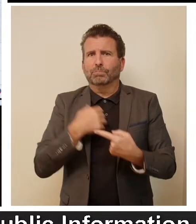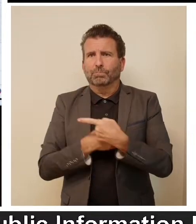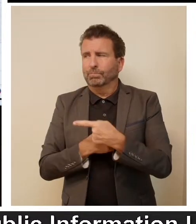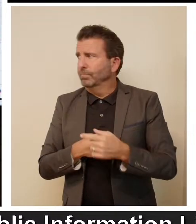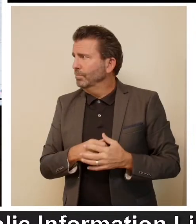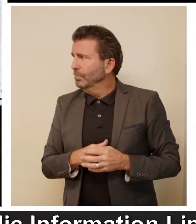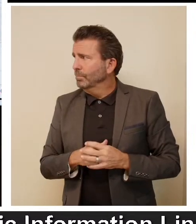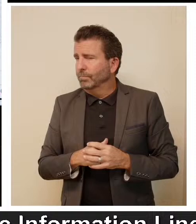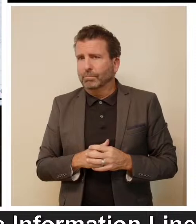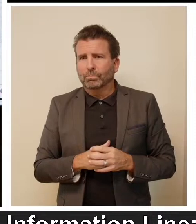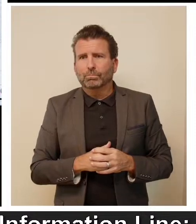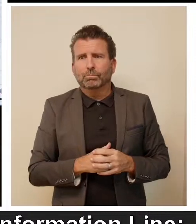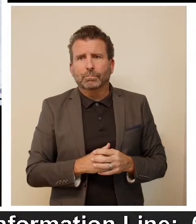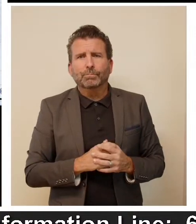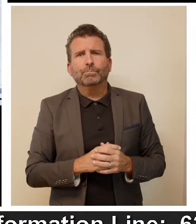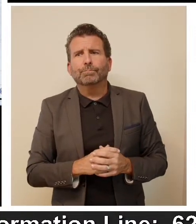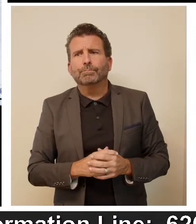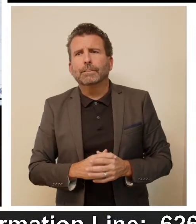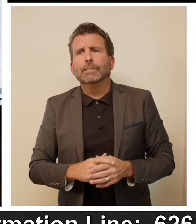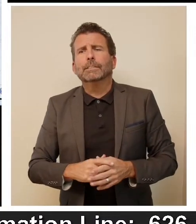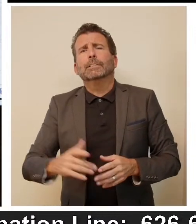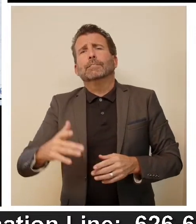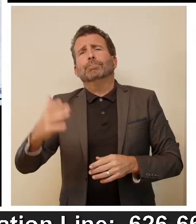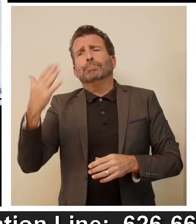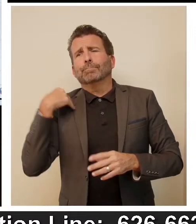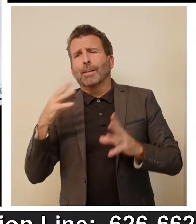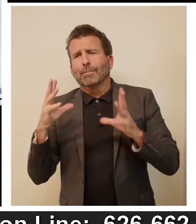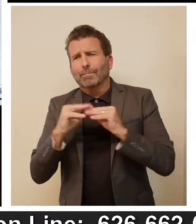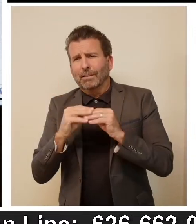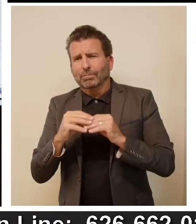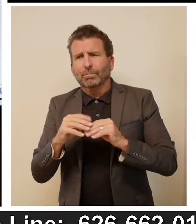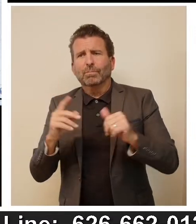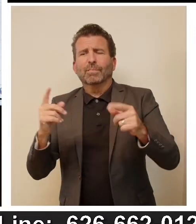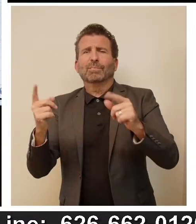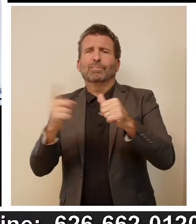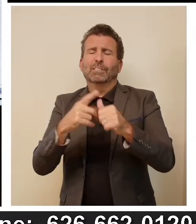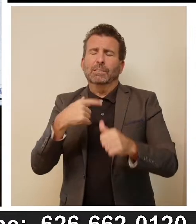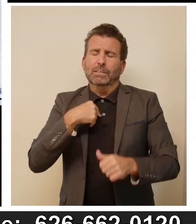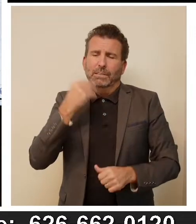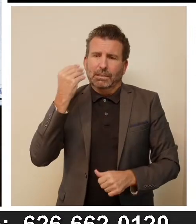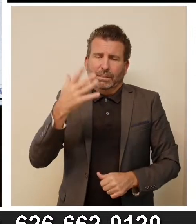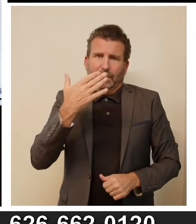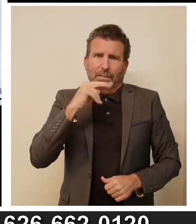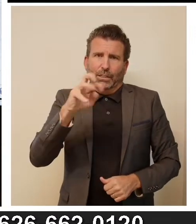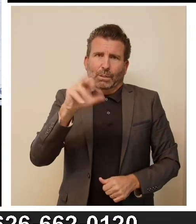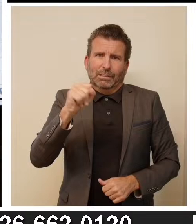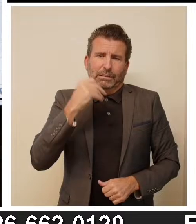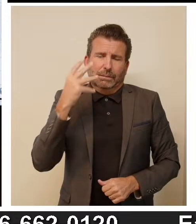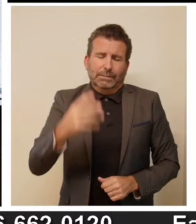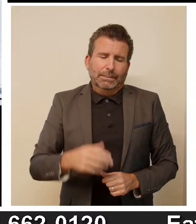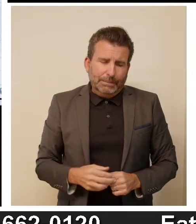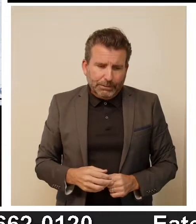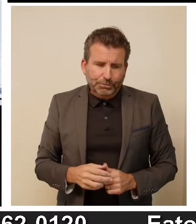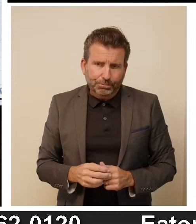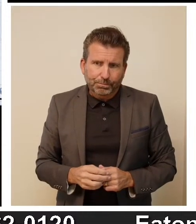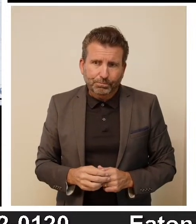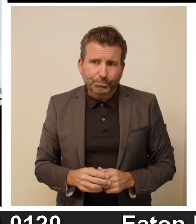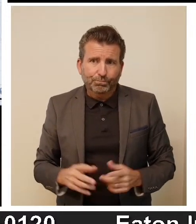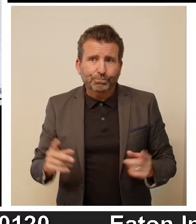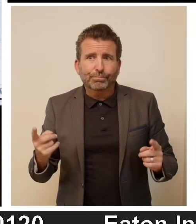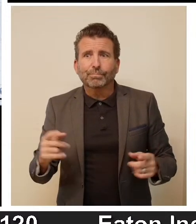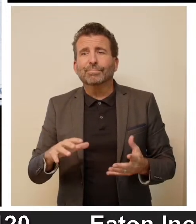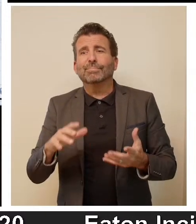As I have at past meetings, I'm going to start off with some of the unfortunate information when it comes to damage inspection. So first off, damage inspection is